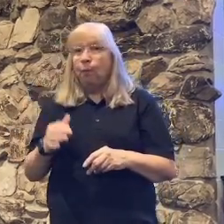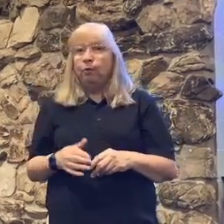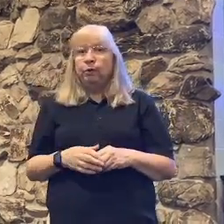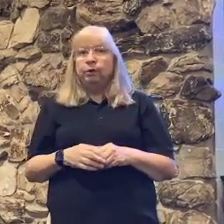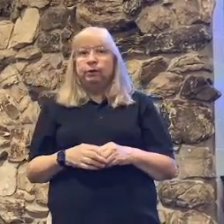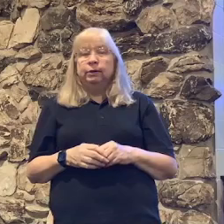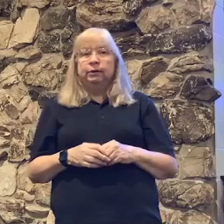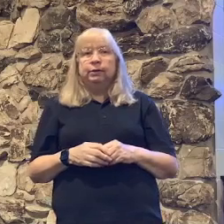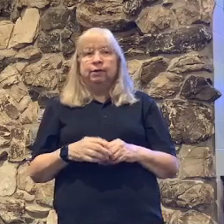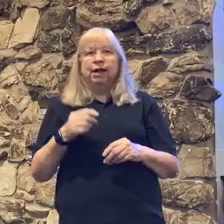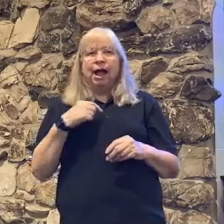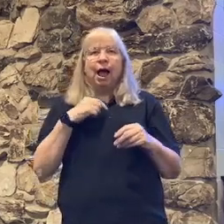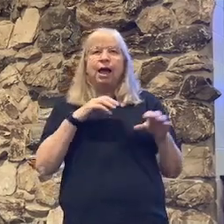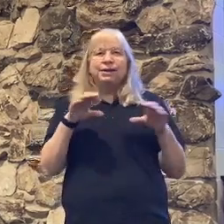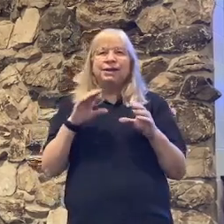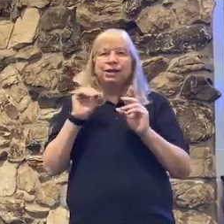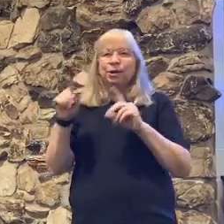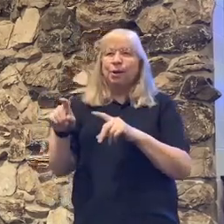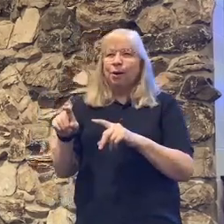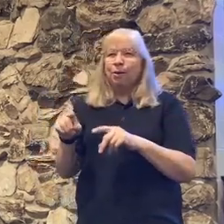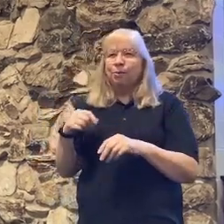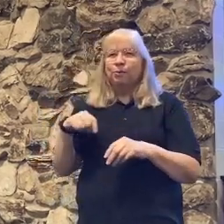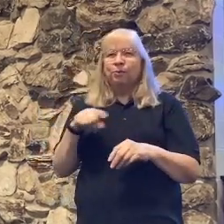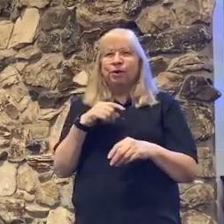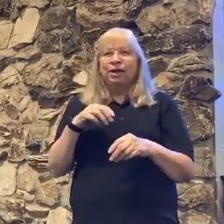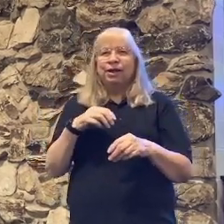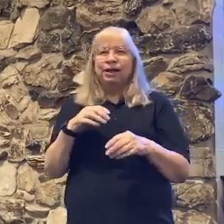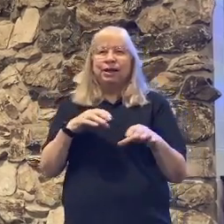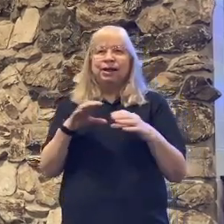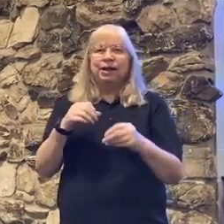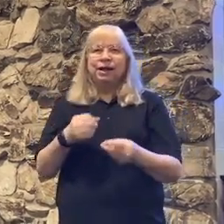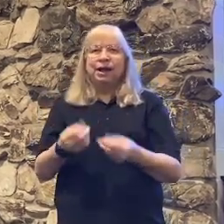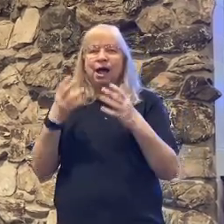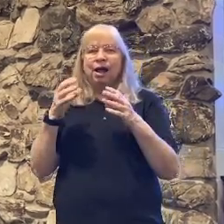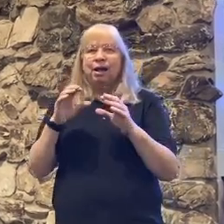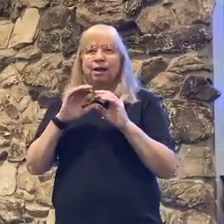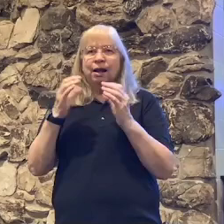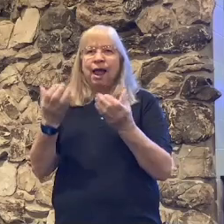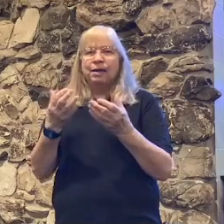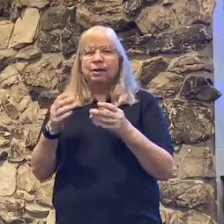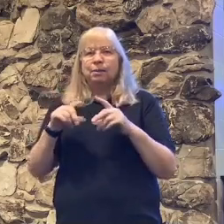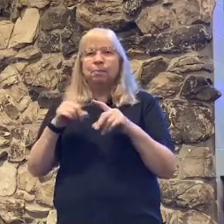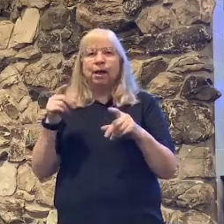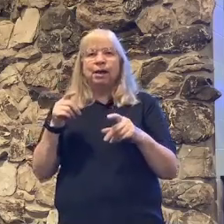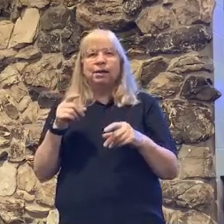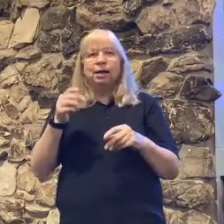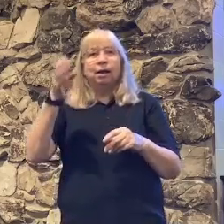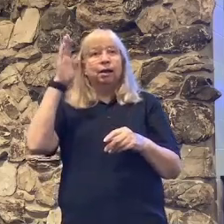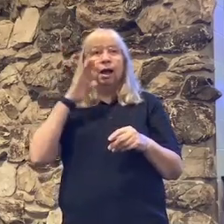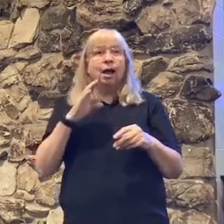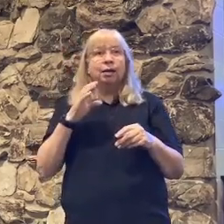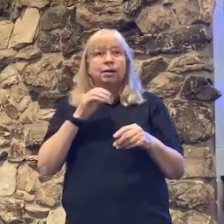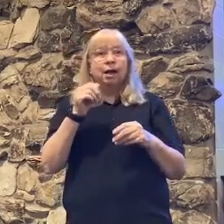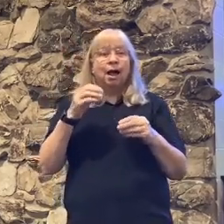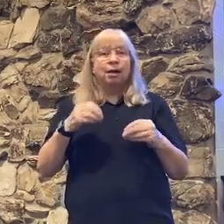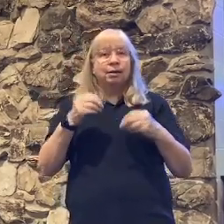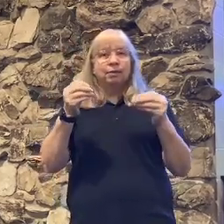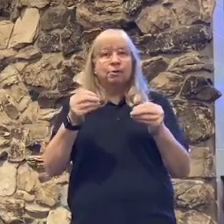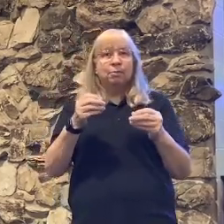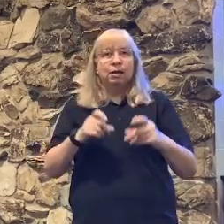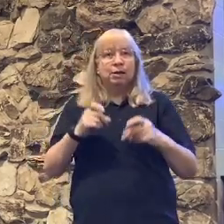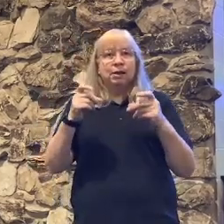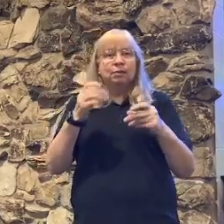Well, I did go to seminary. We did a lot of classes. But God hasn't given me the gift to know everything.